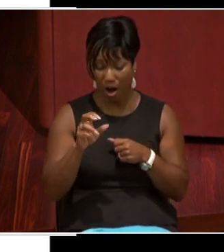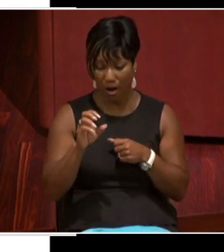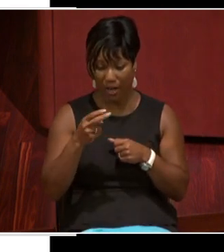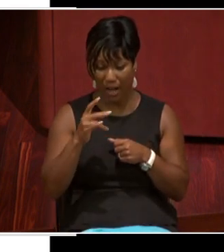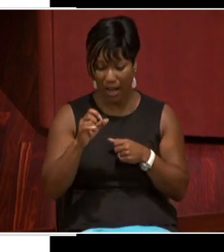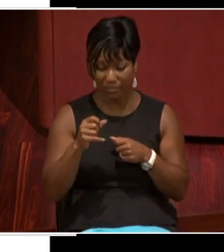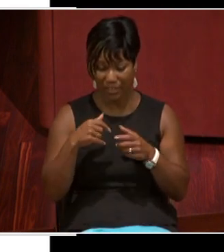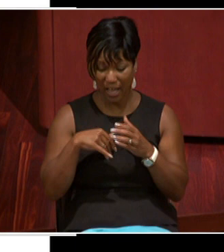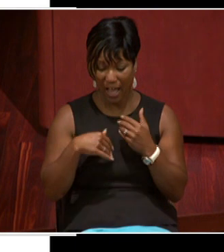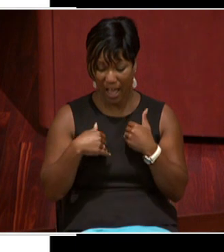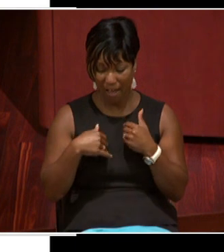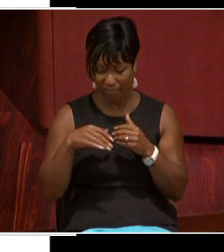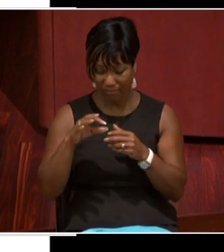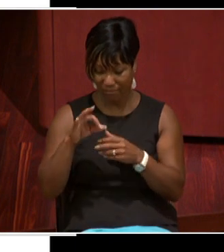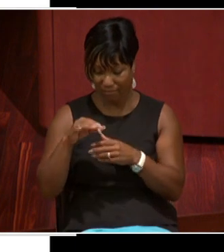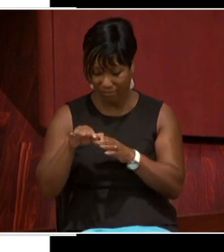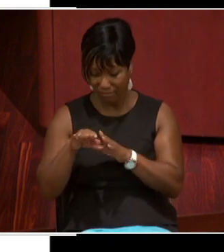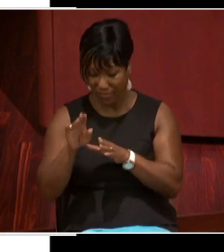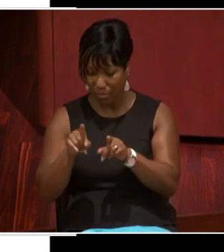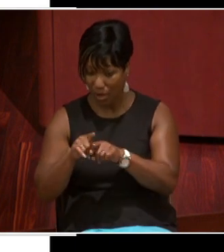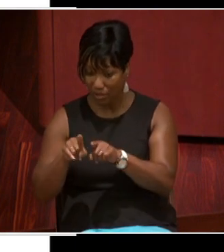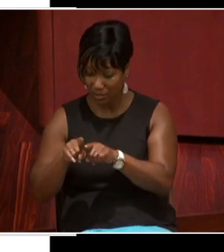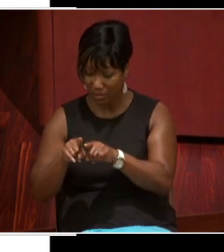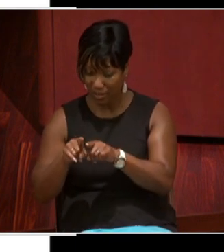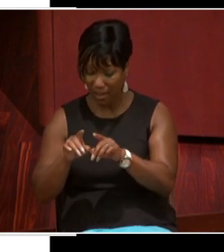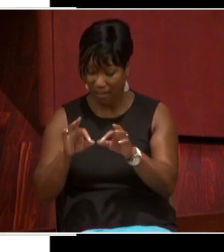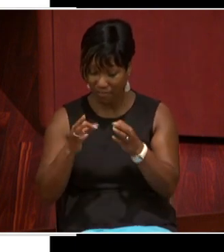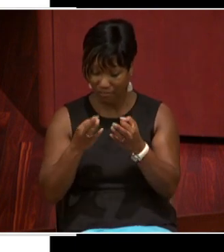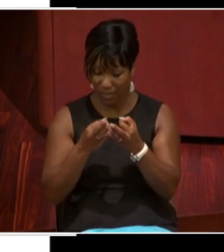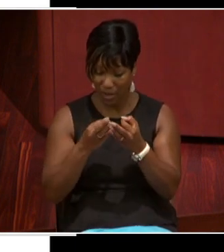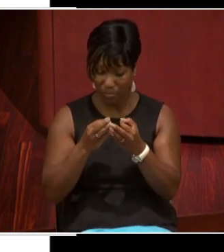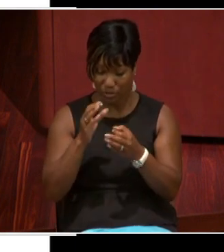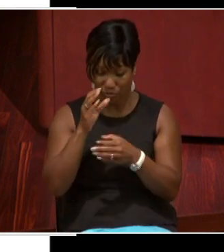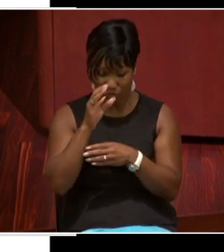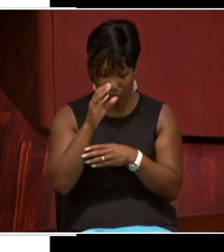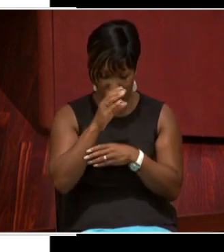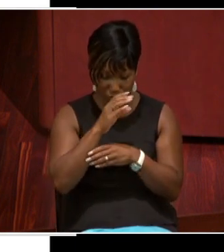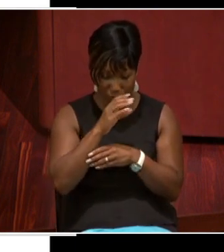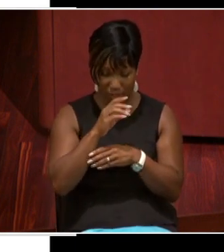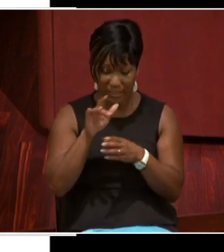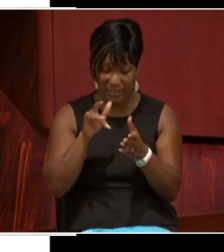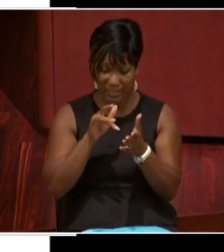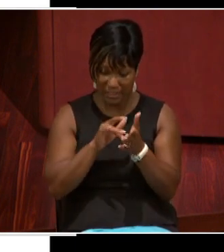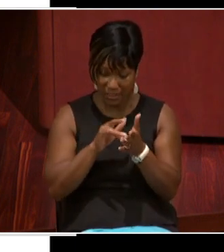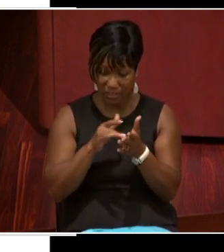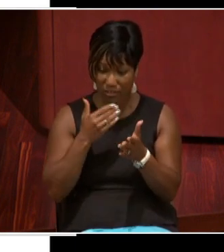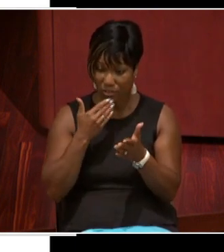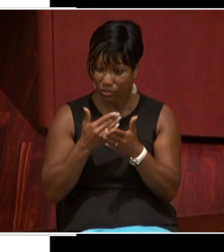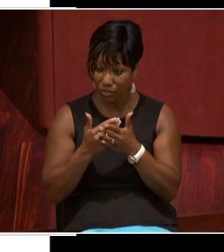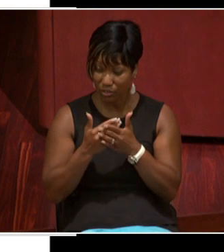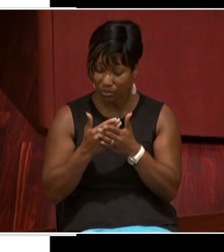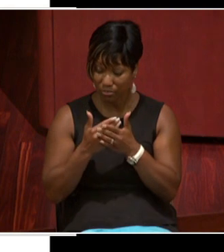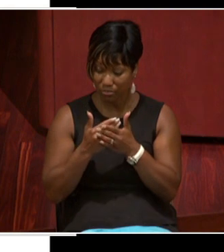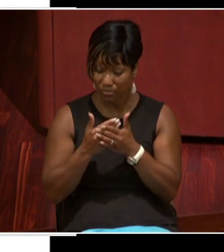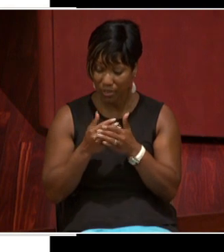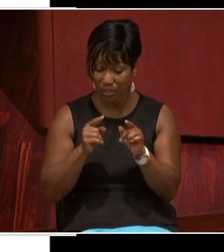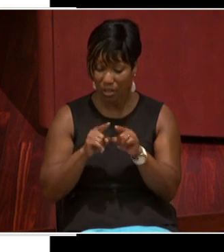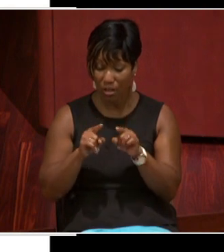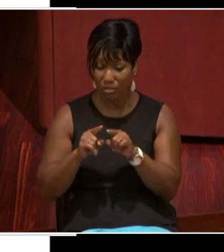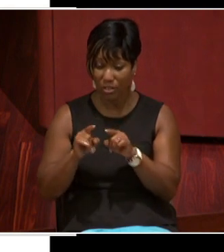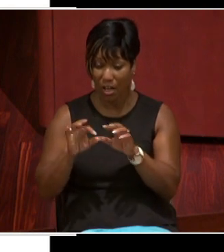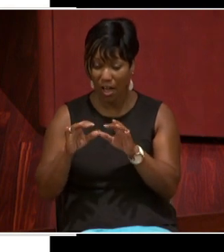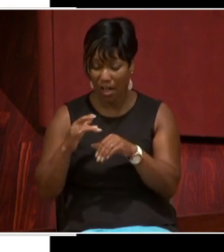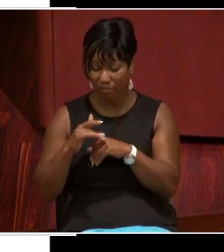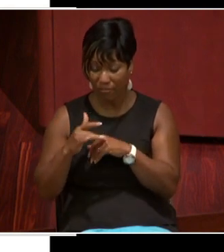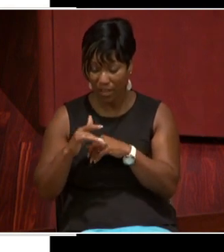them. Family search centers are another resource for census research. And they are also available